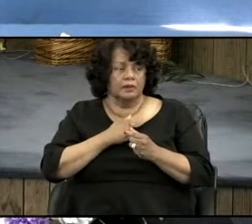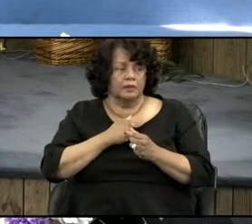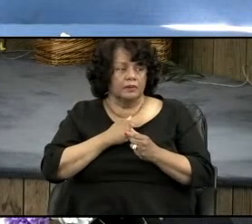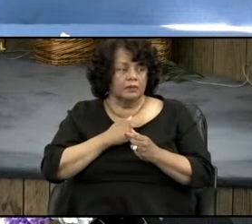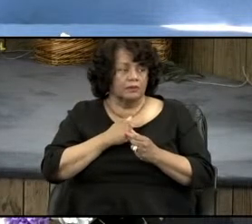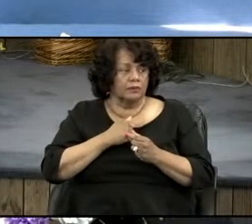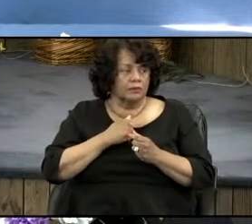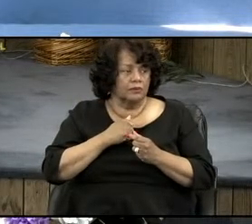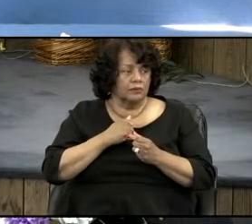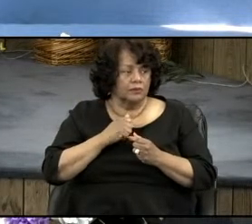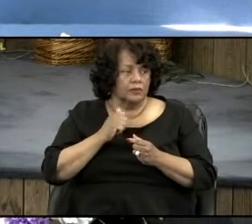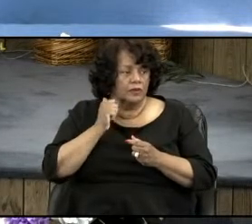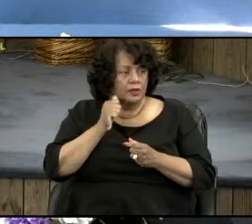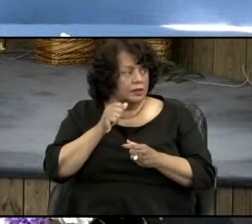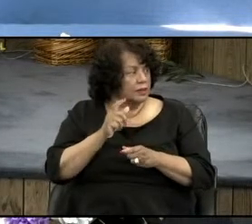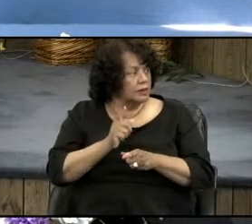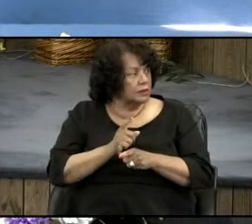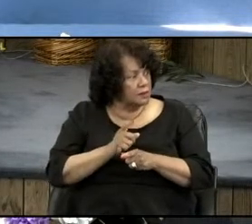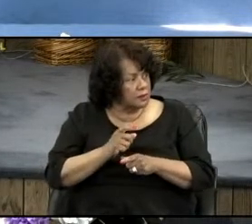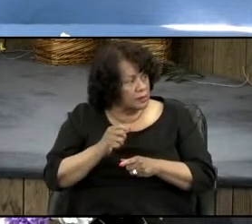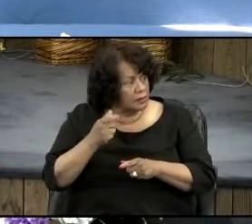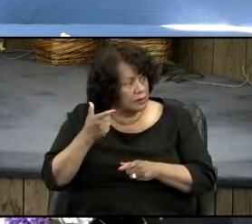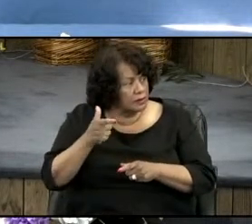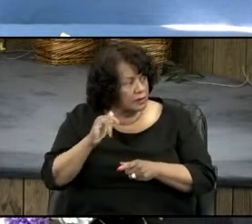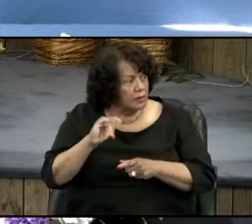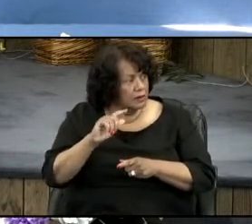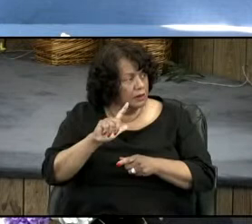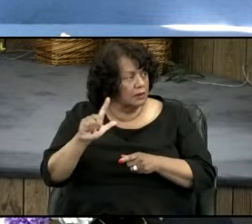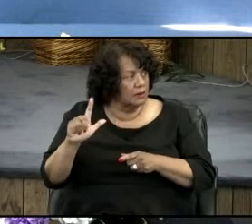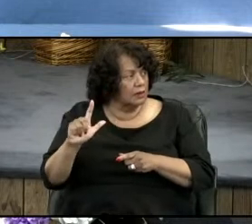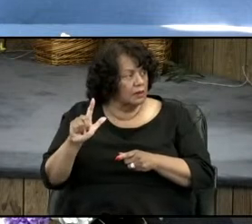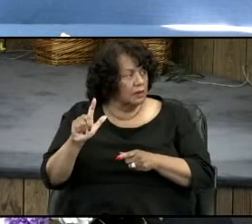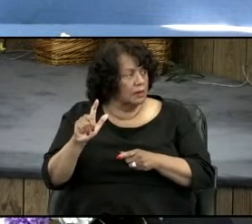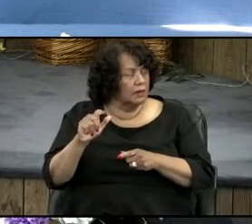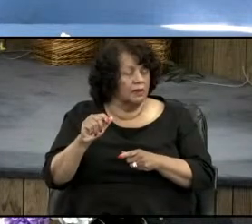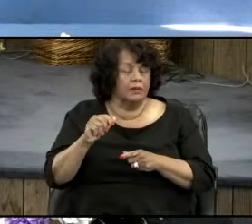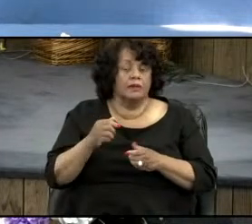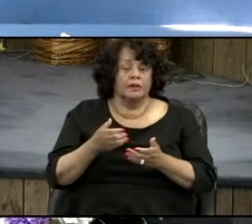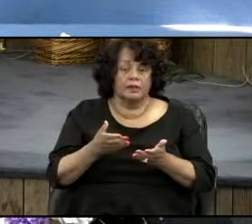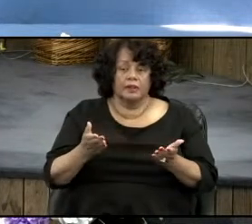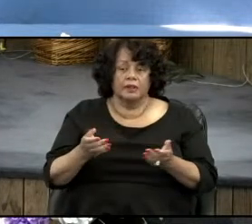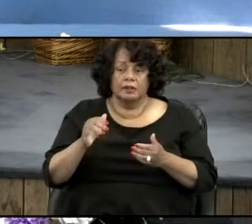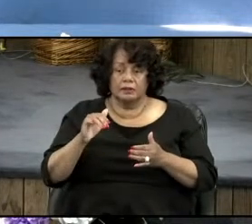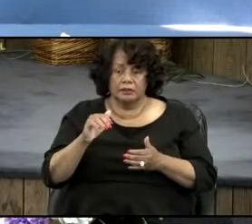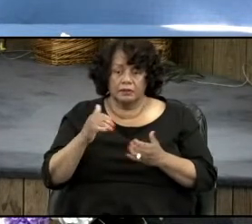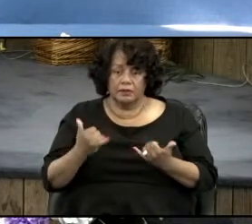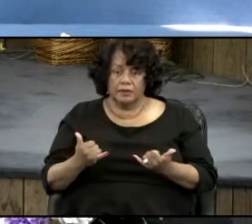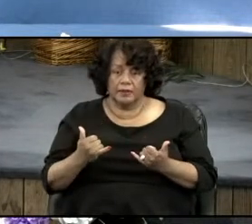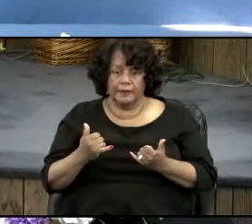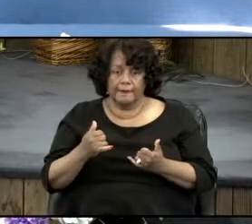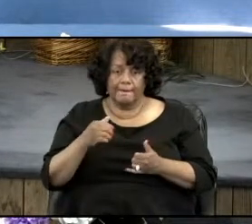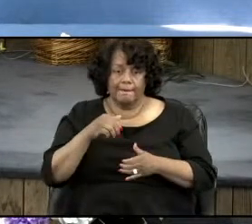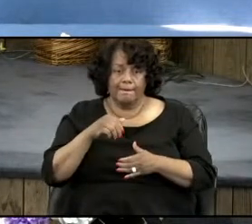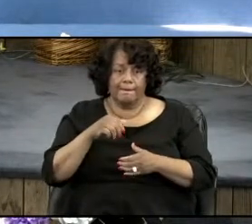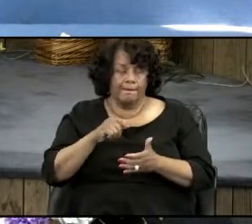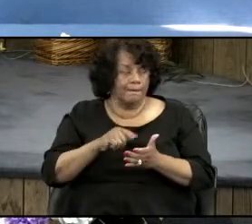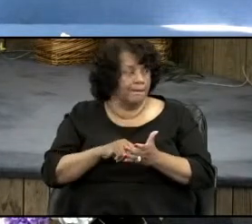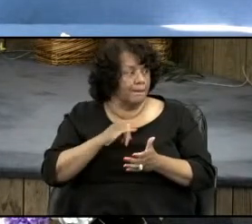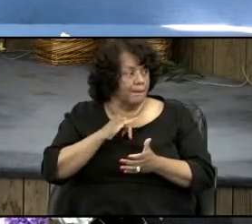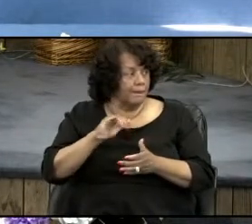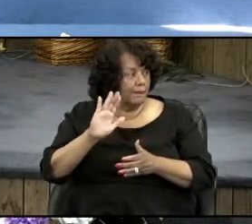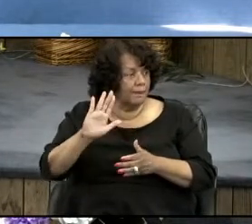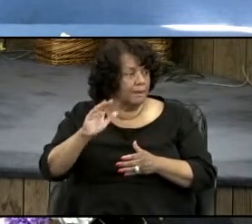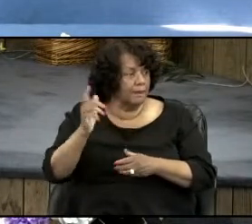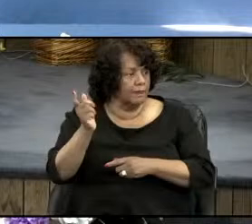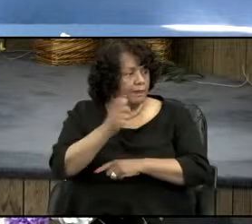Is Sister Gill here today? Yeah, there she is. That's right, in your spot. Hold it down, Sister Gill. This is your day.